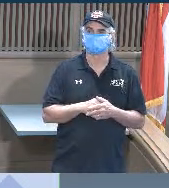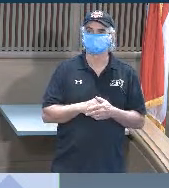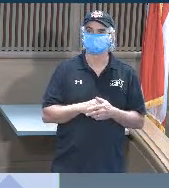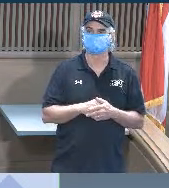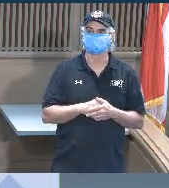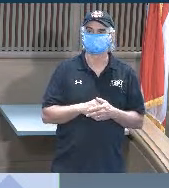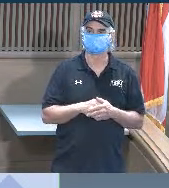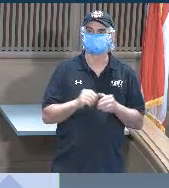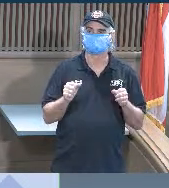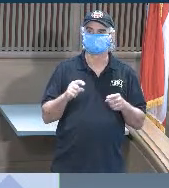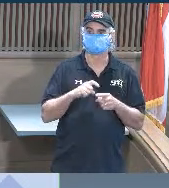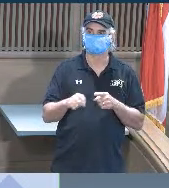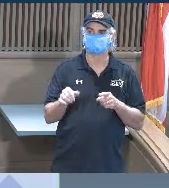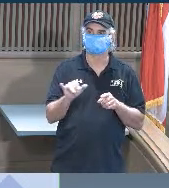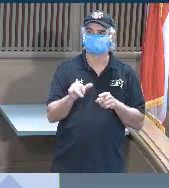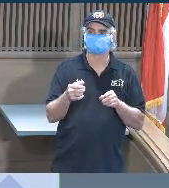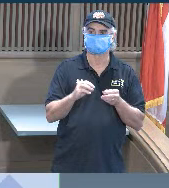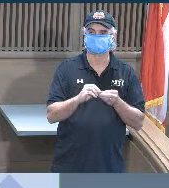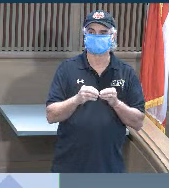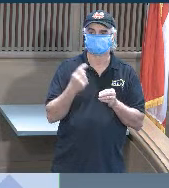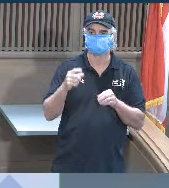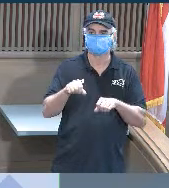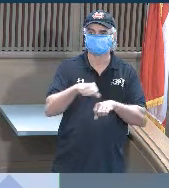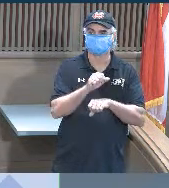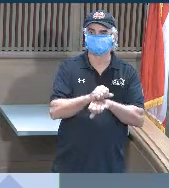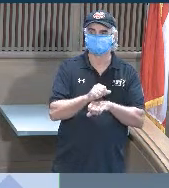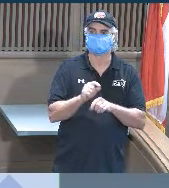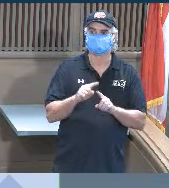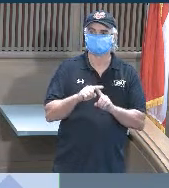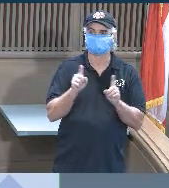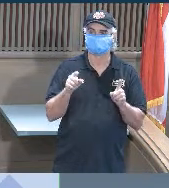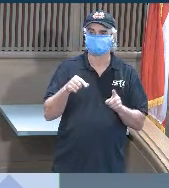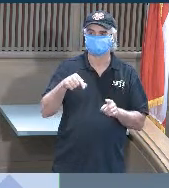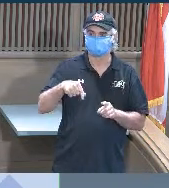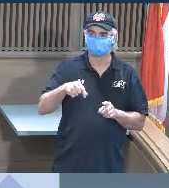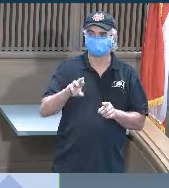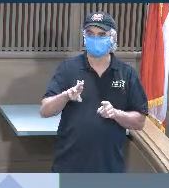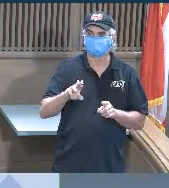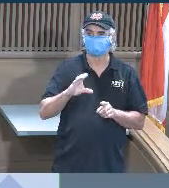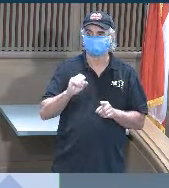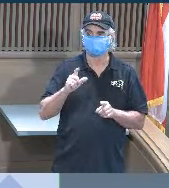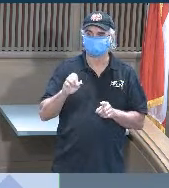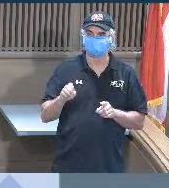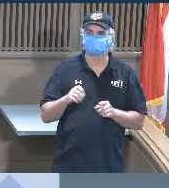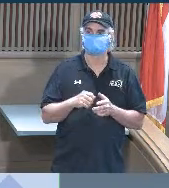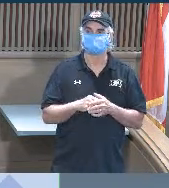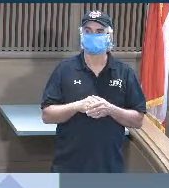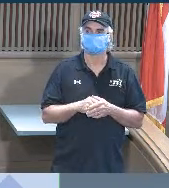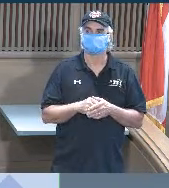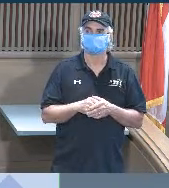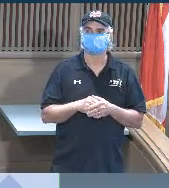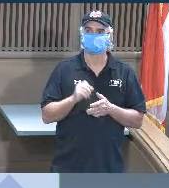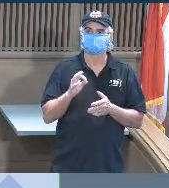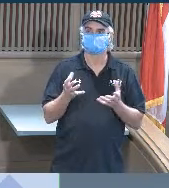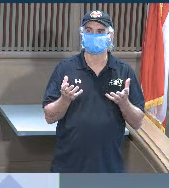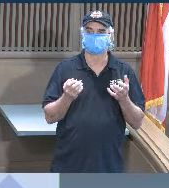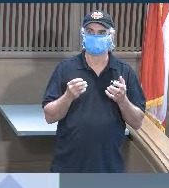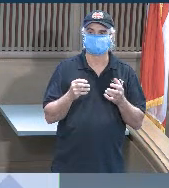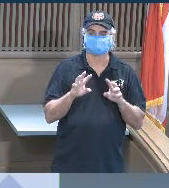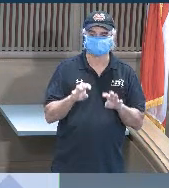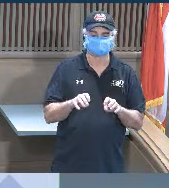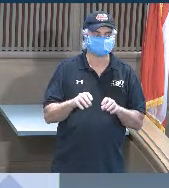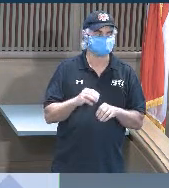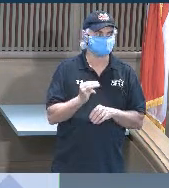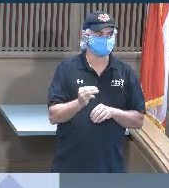that same number to pre-register, but there's a different QR code. So if you're interested in maybe getting tested on Monday through Friday, this would be